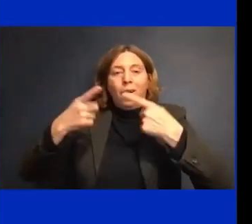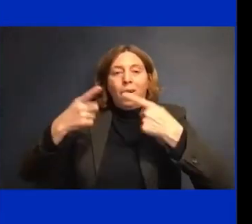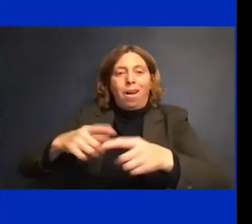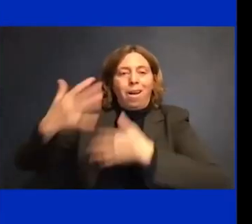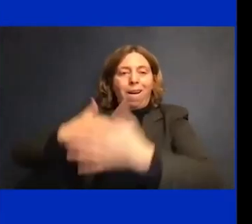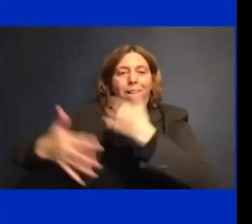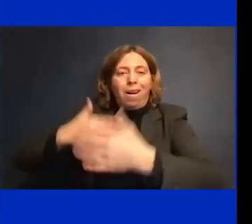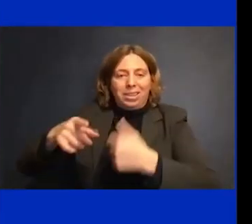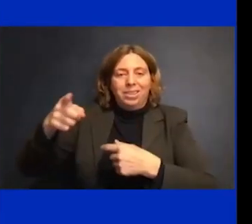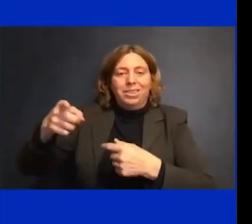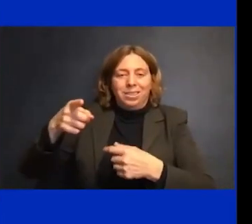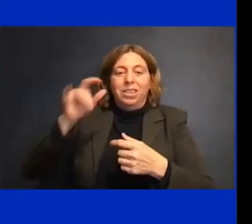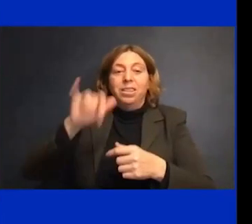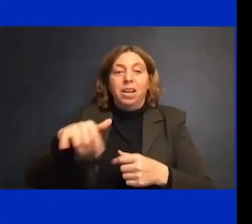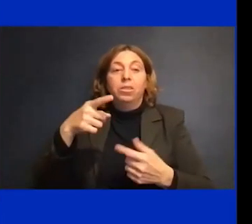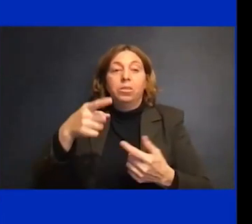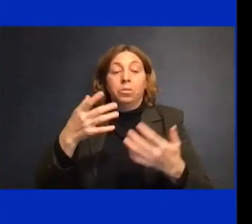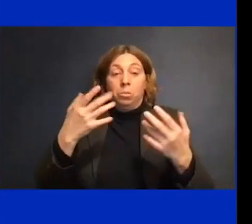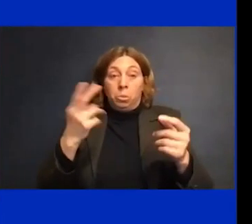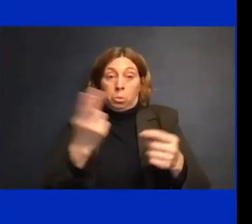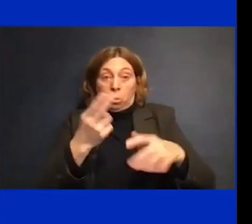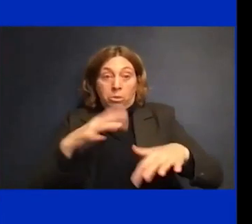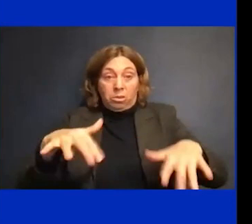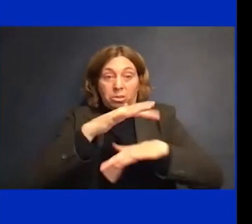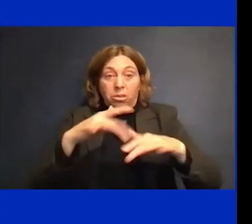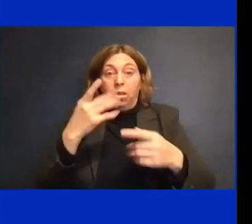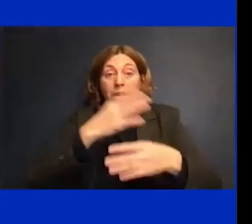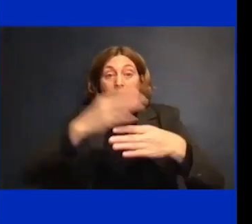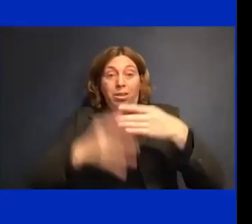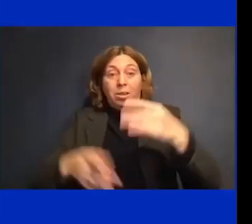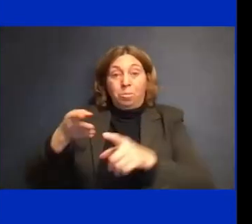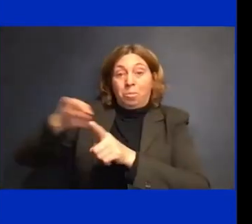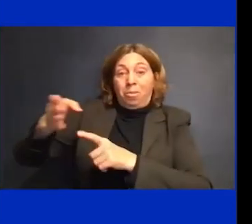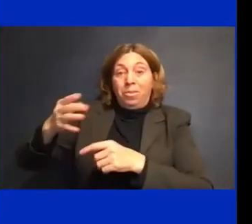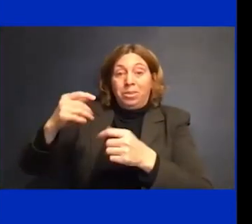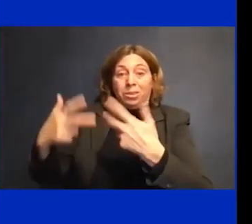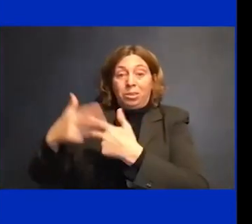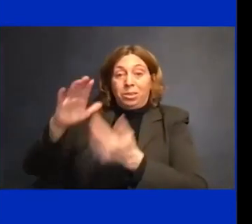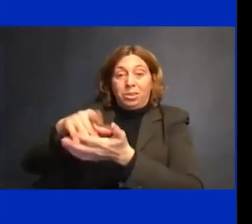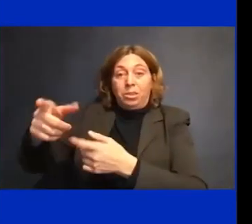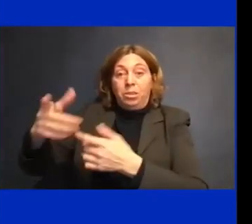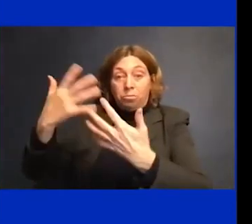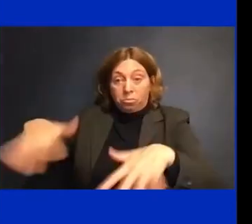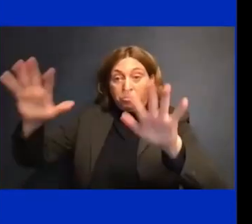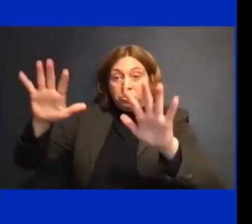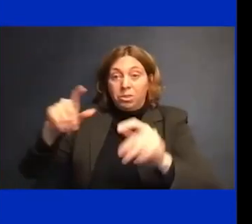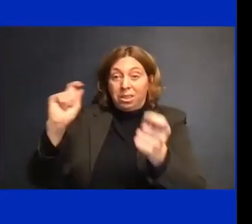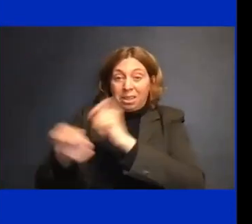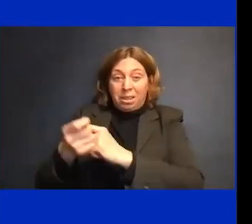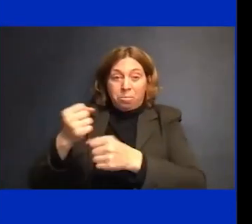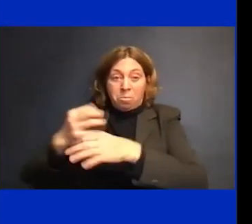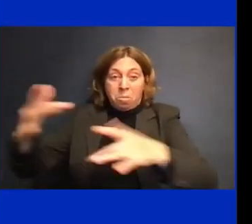of the replacement terminal. Following the completion of the main terminal, these areas will be transformed into expansive,